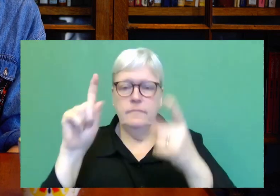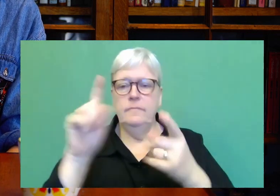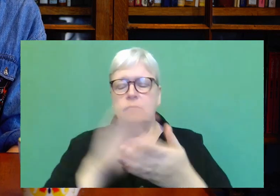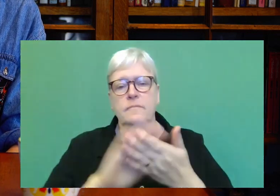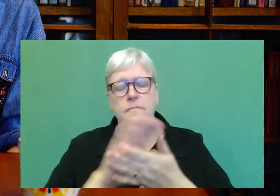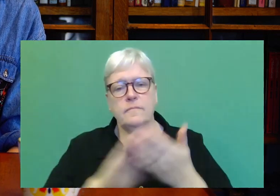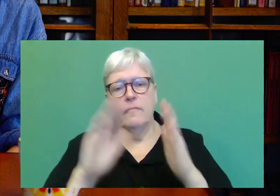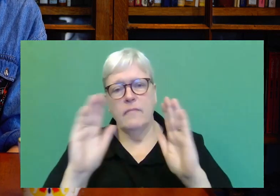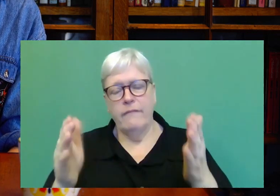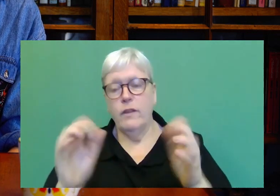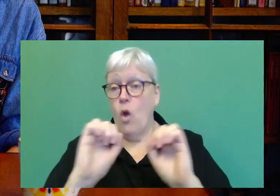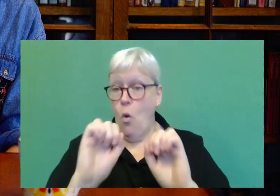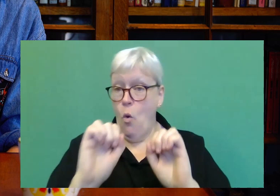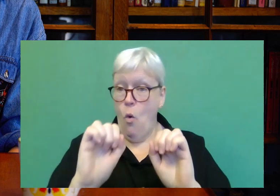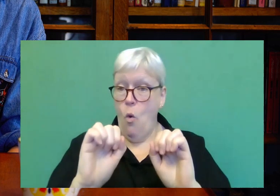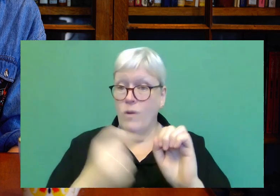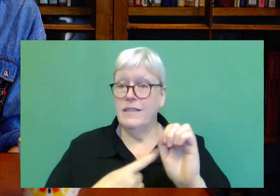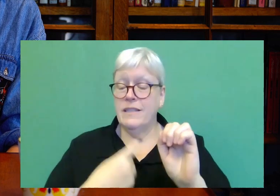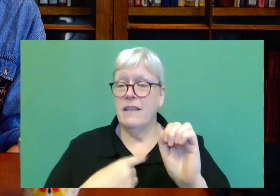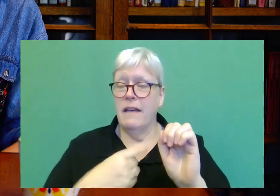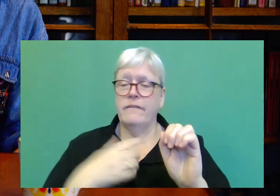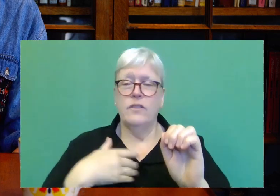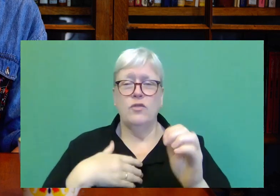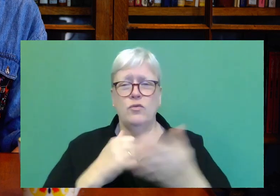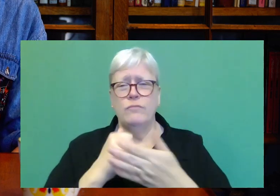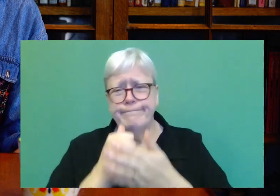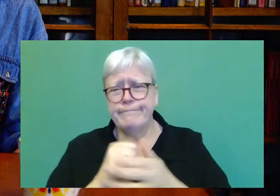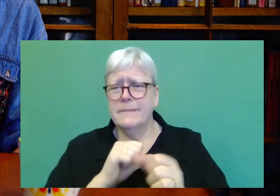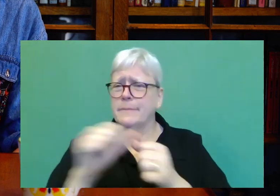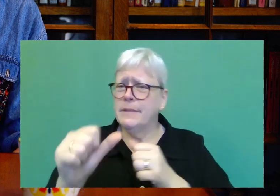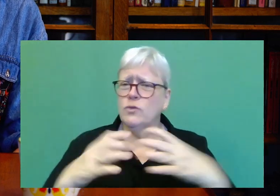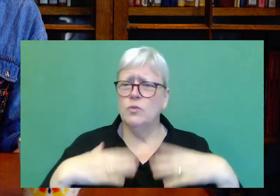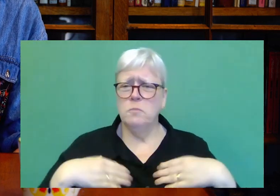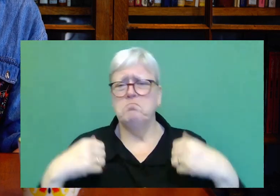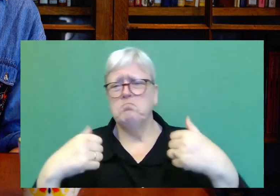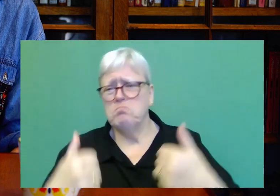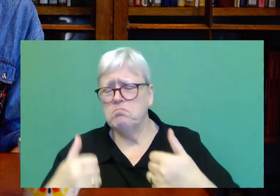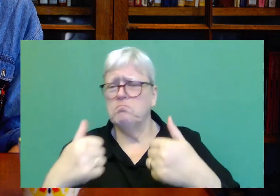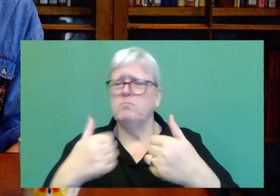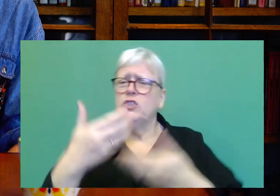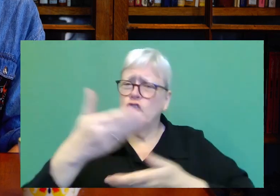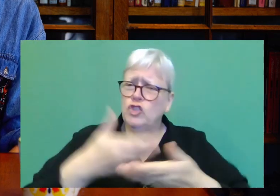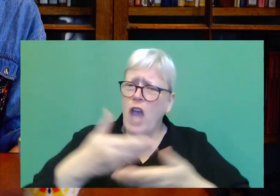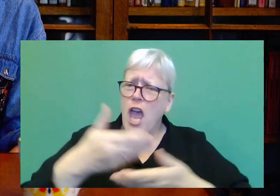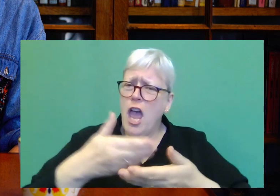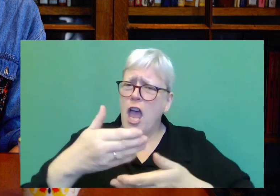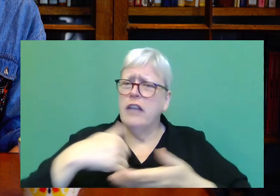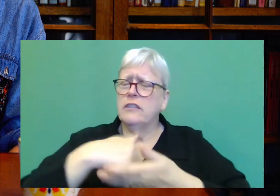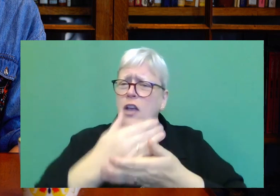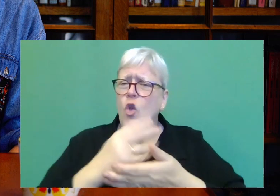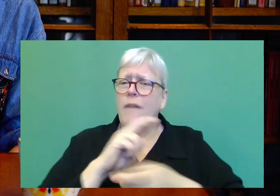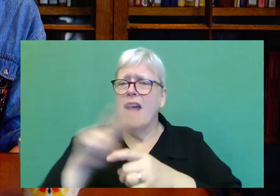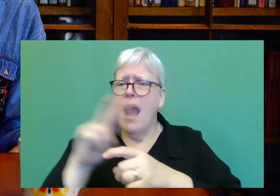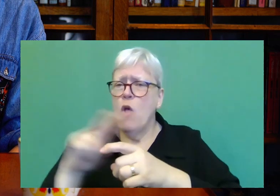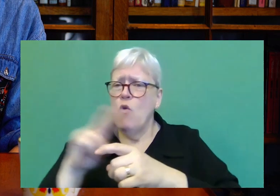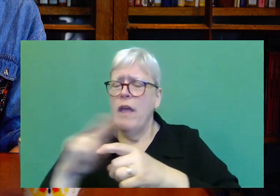own self to cauterize wounds and what you can share in terms of a dialogue or a vocabulary. I think more and more now